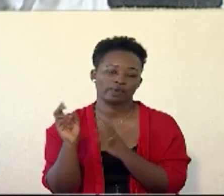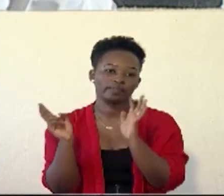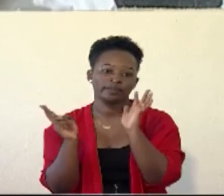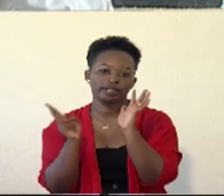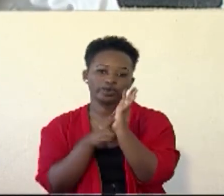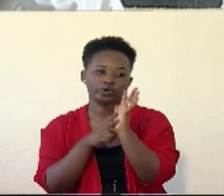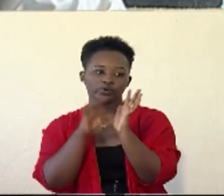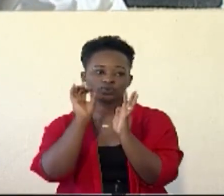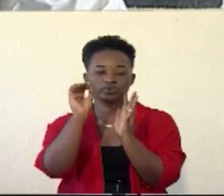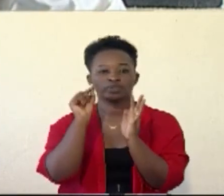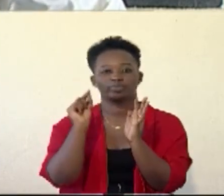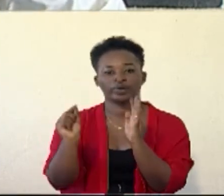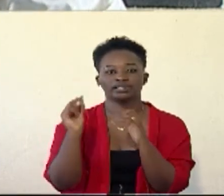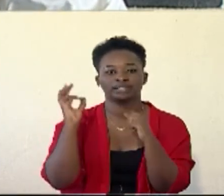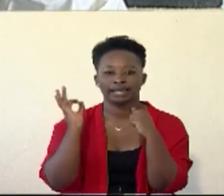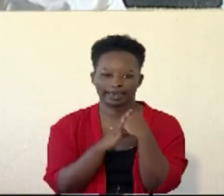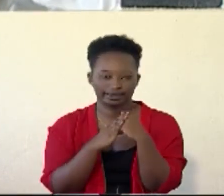is 0.8.